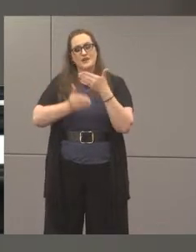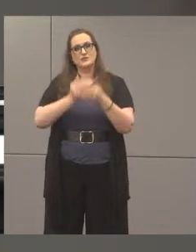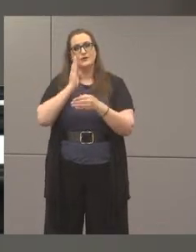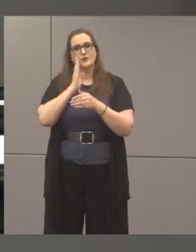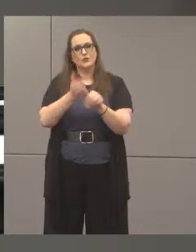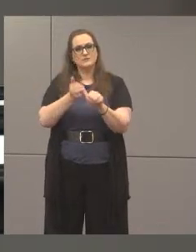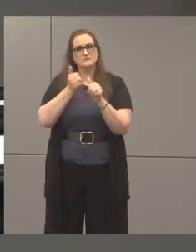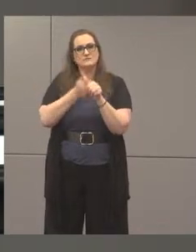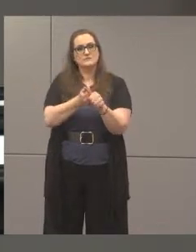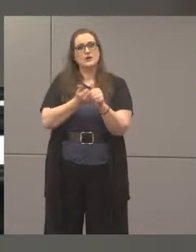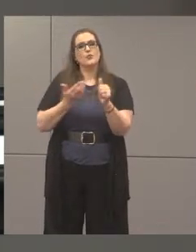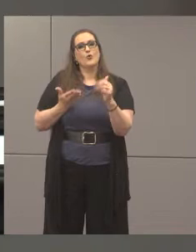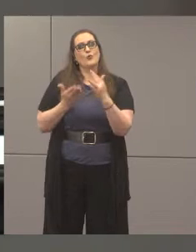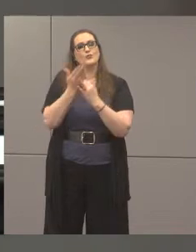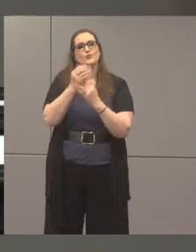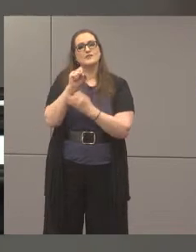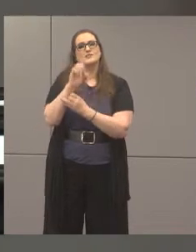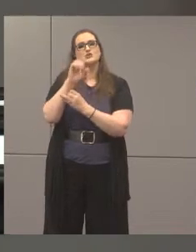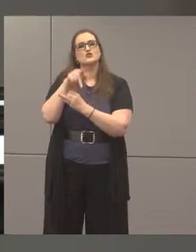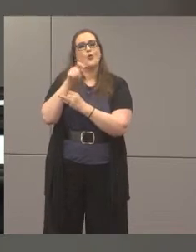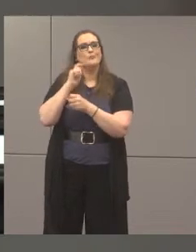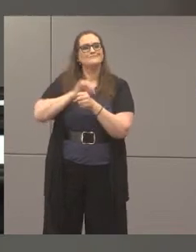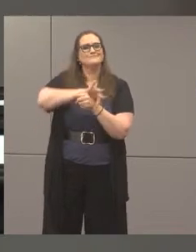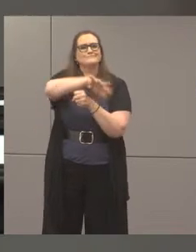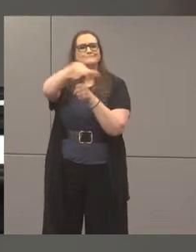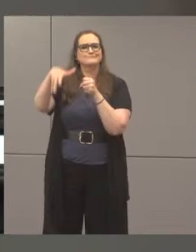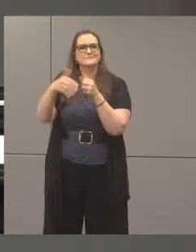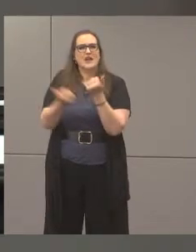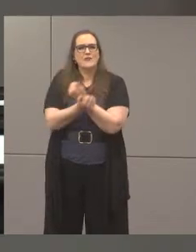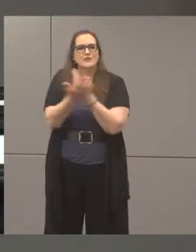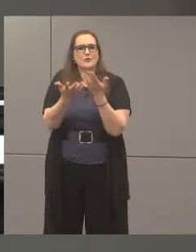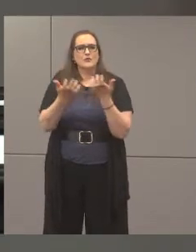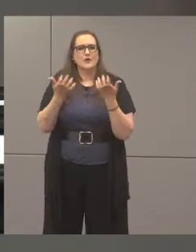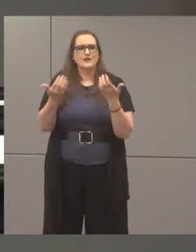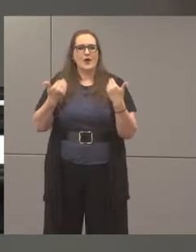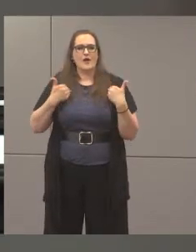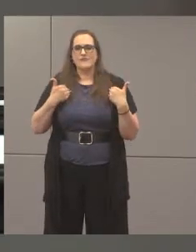go through the scope and what we wanted to have